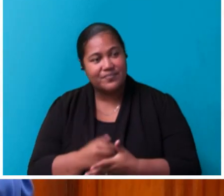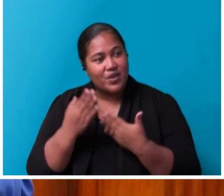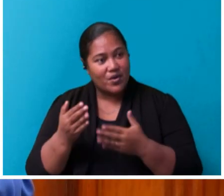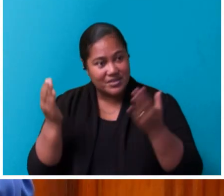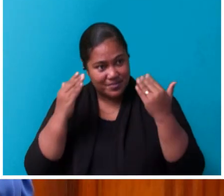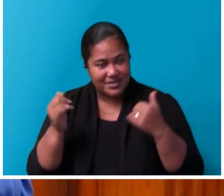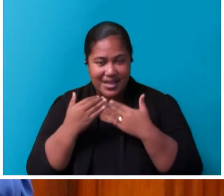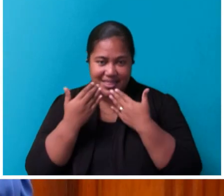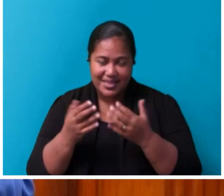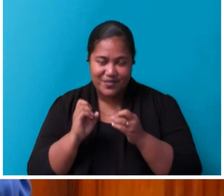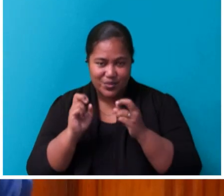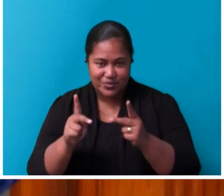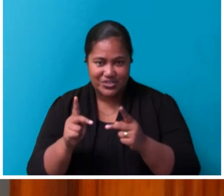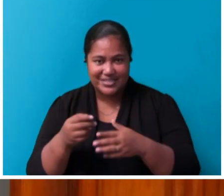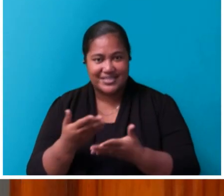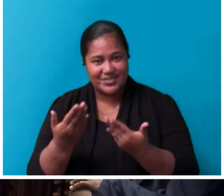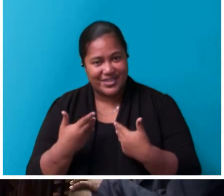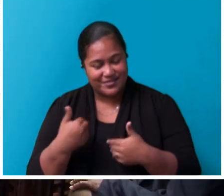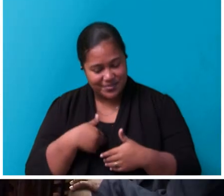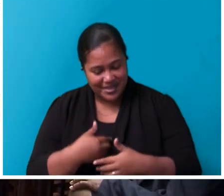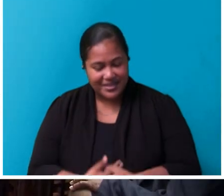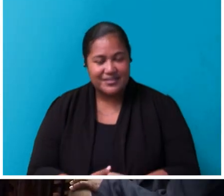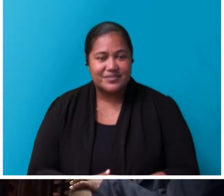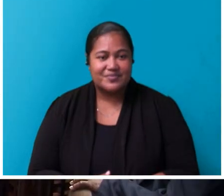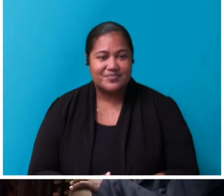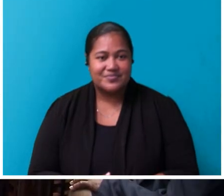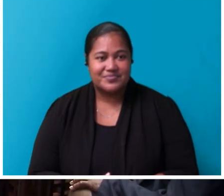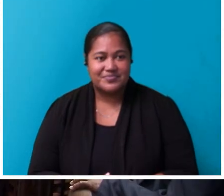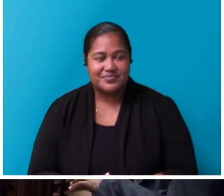I thank you for the opportunity to speak. Naksaka. I thank